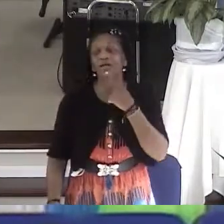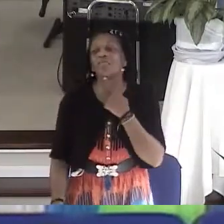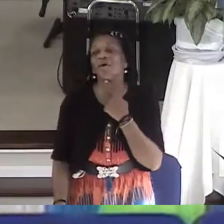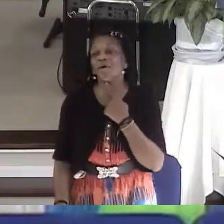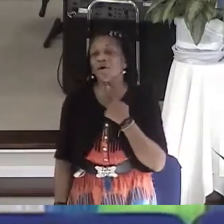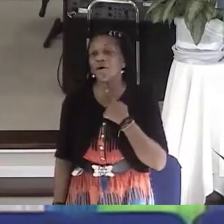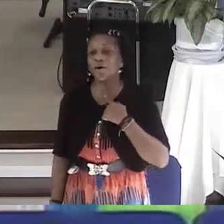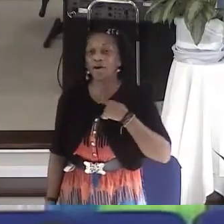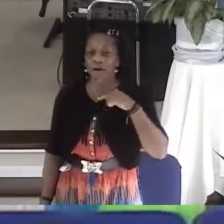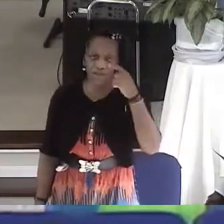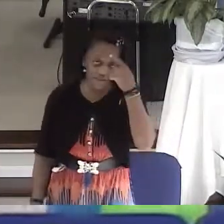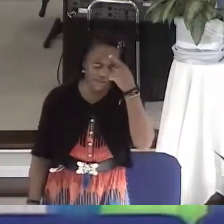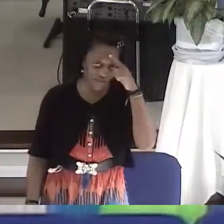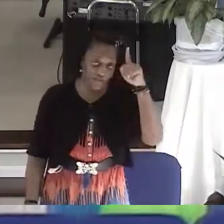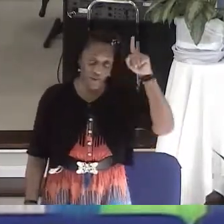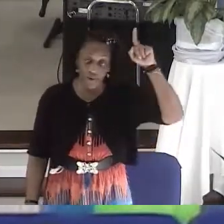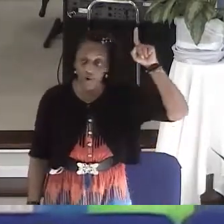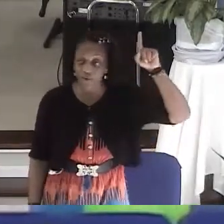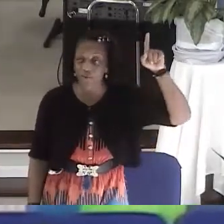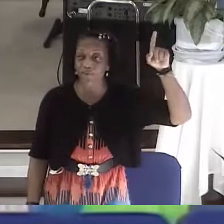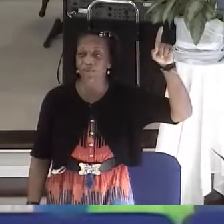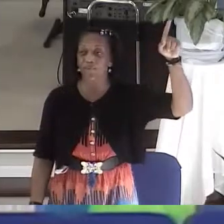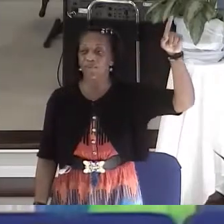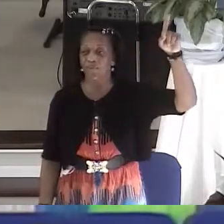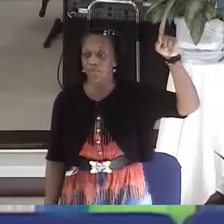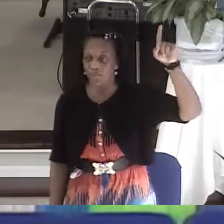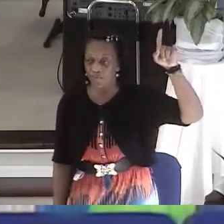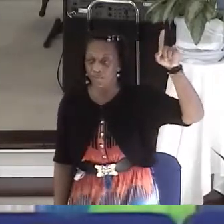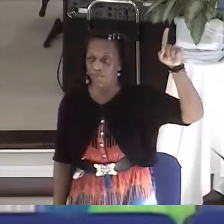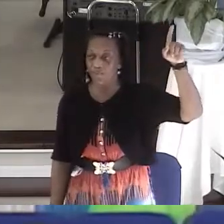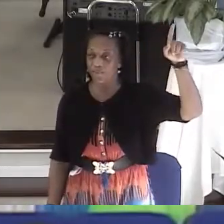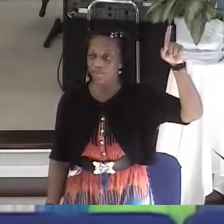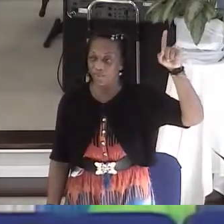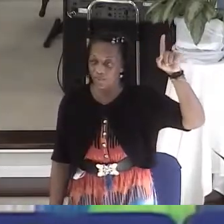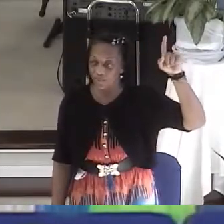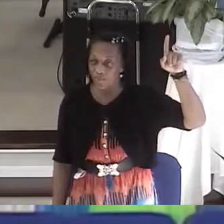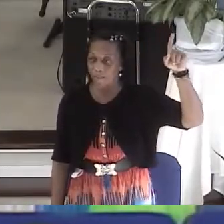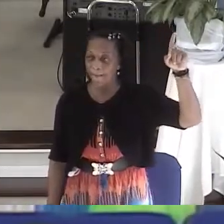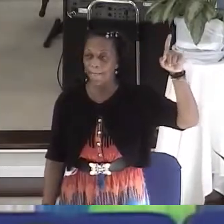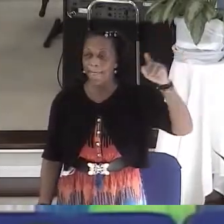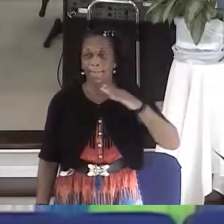Lord, I thirst for you.